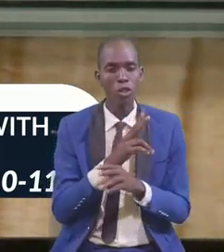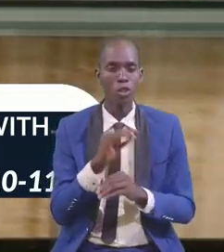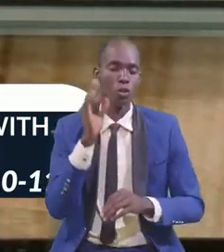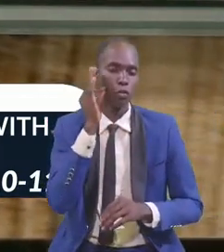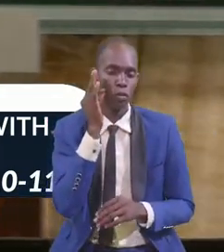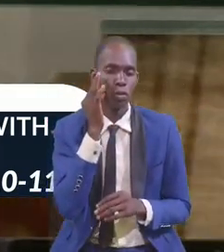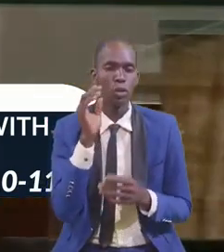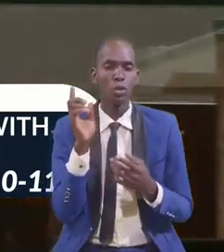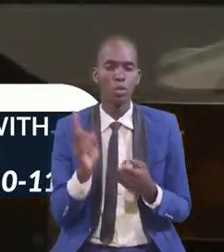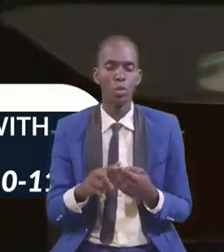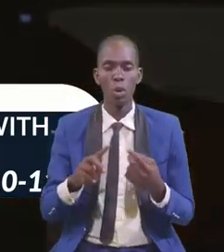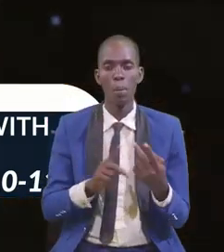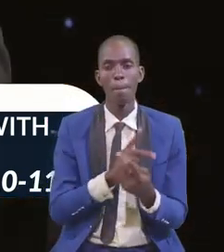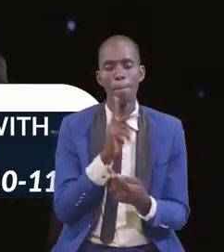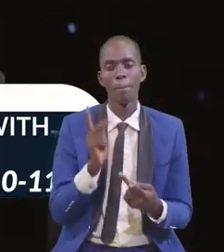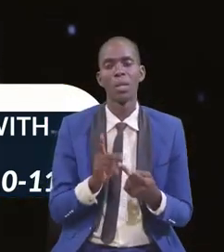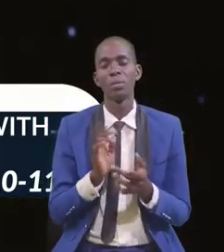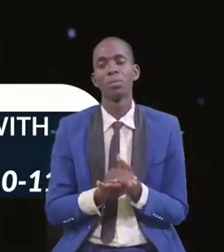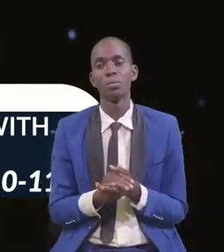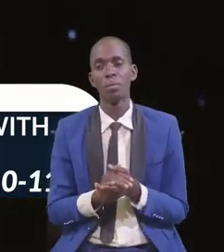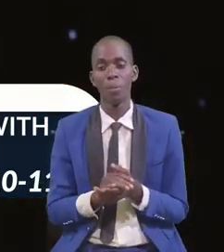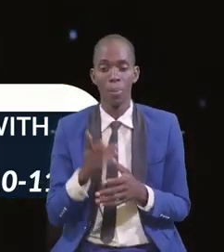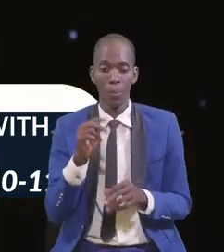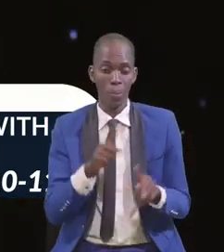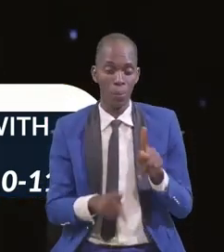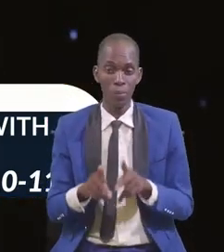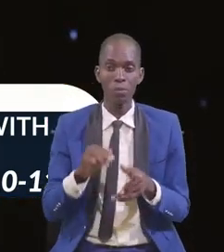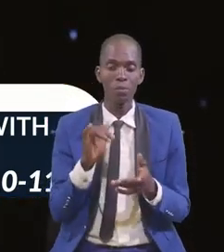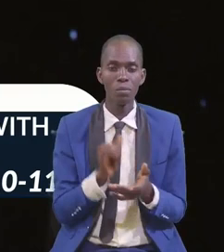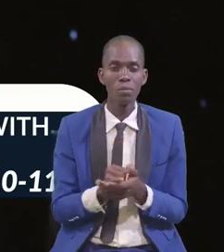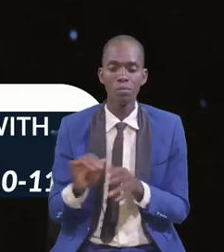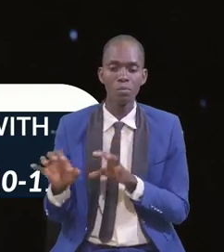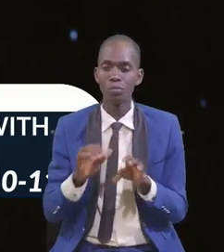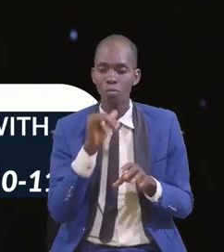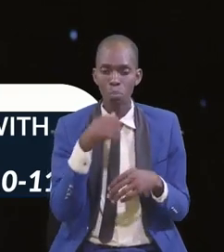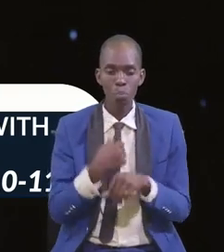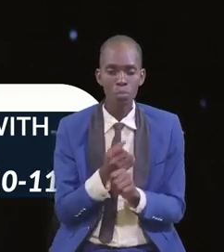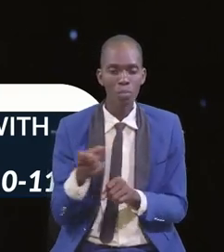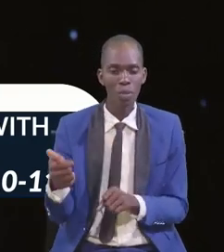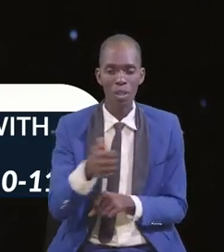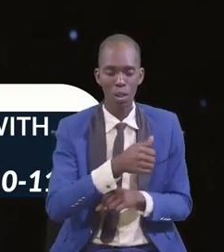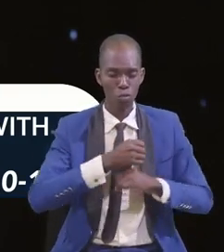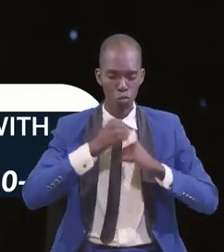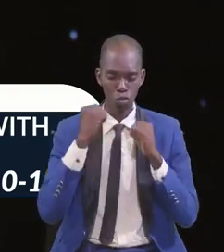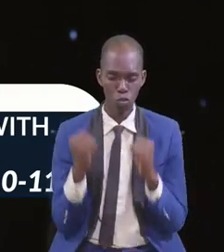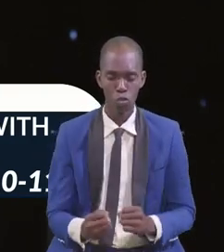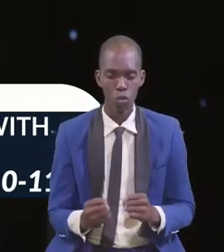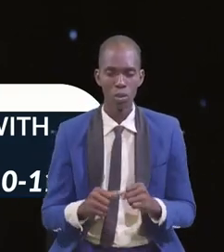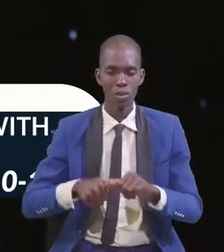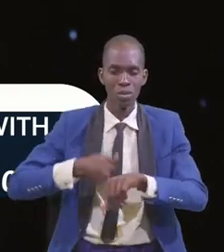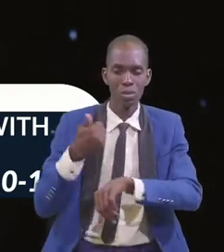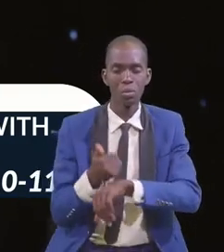perfection. The people that do not get themselves grounded, established in the